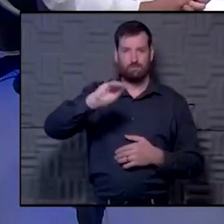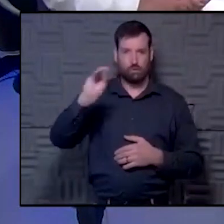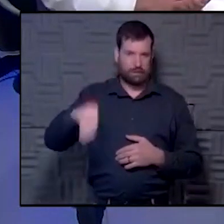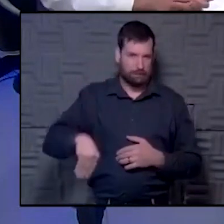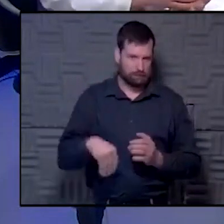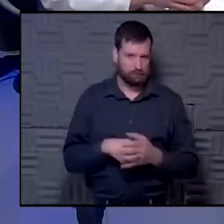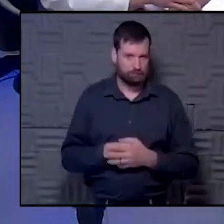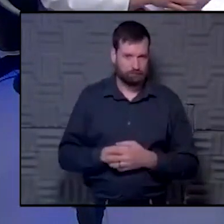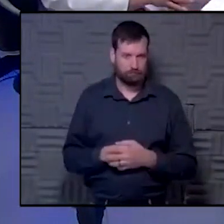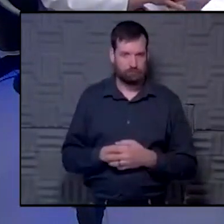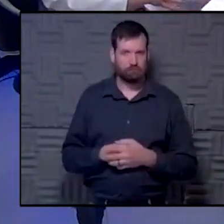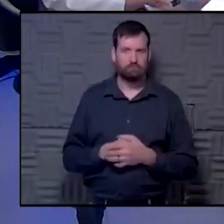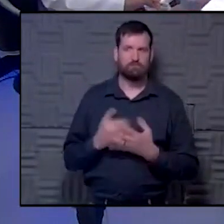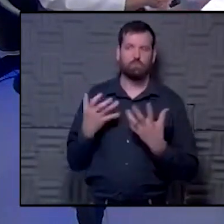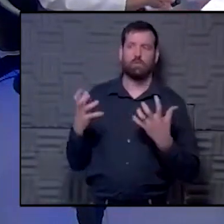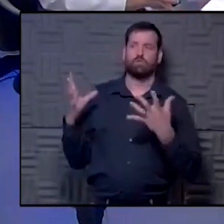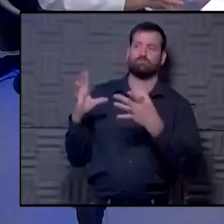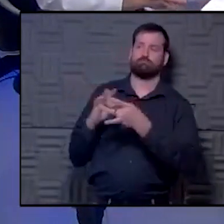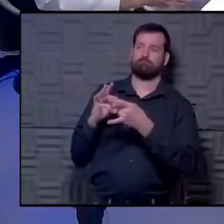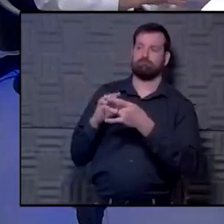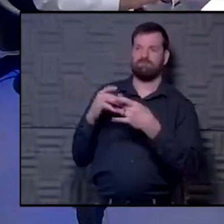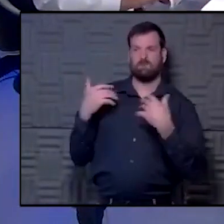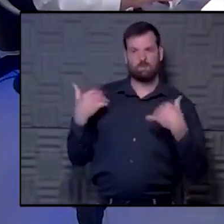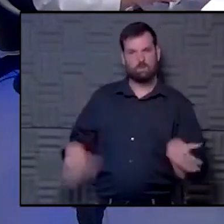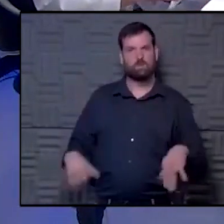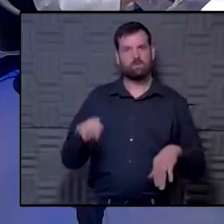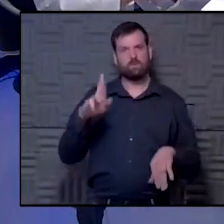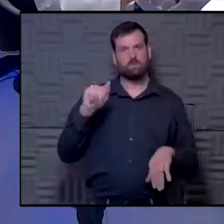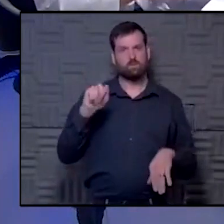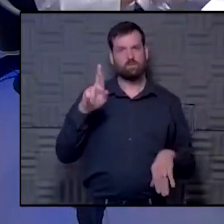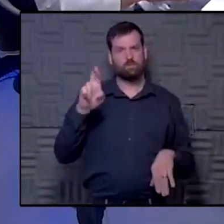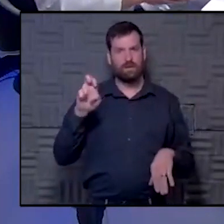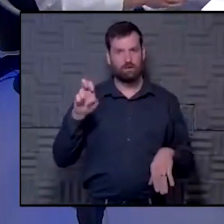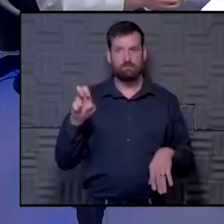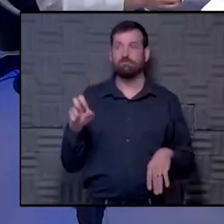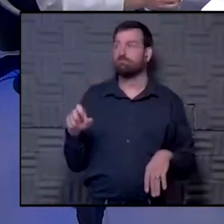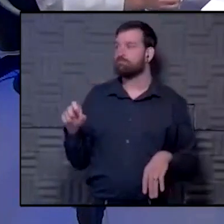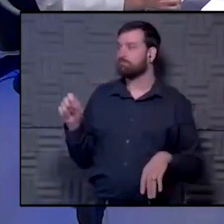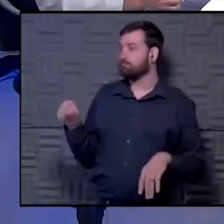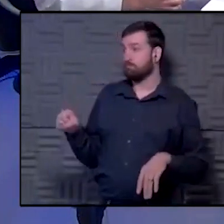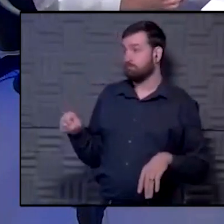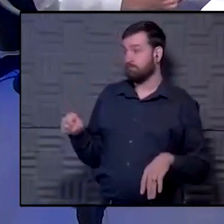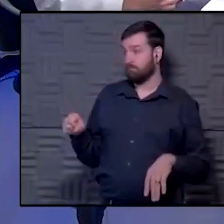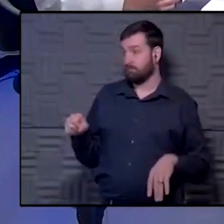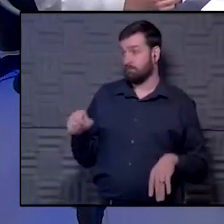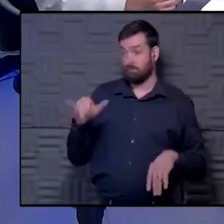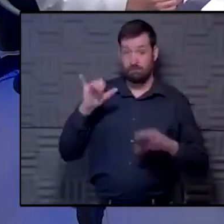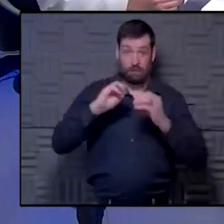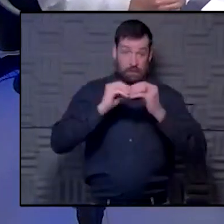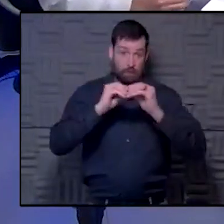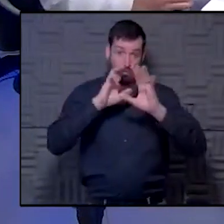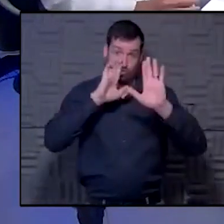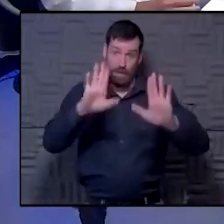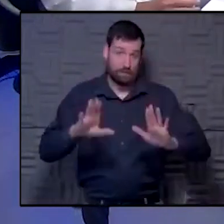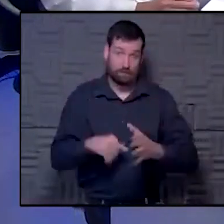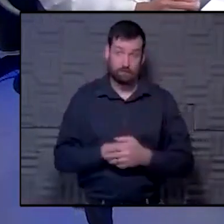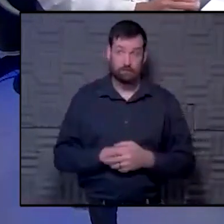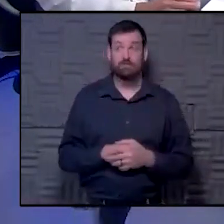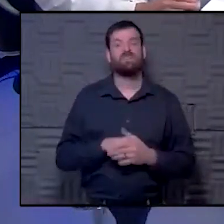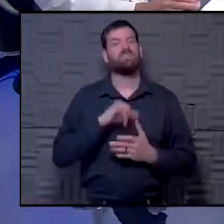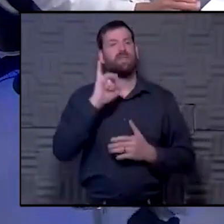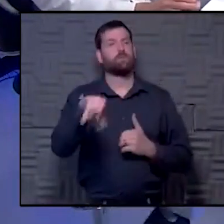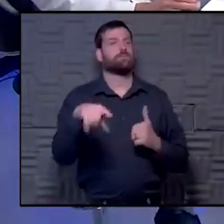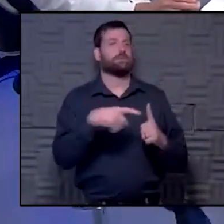0.17%. And he just wanted you to speak to how rare it is. Yeah. Yeah. That was some of the initial. Yeah, I don't think the numbers are great. That's really rare. That was